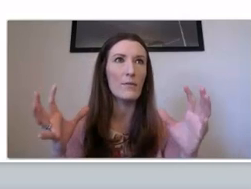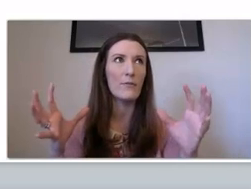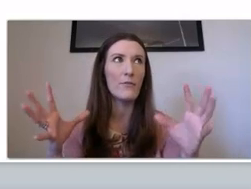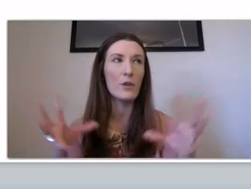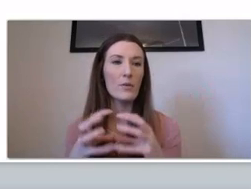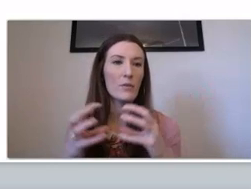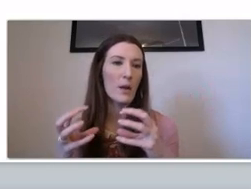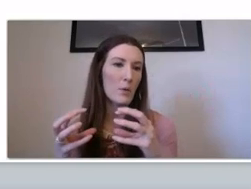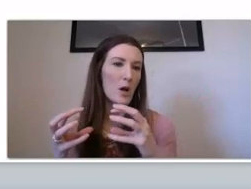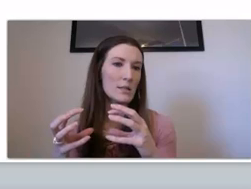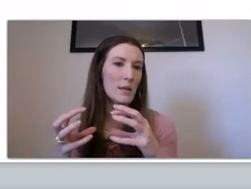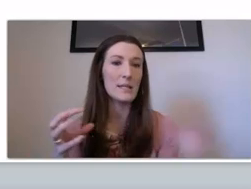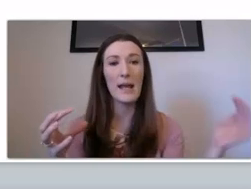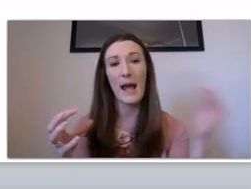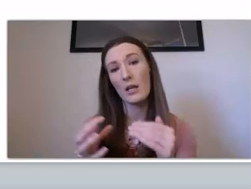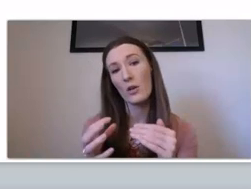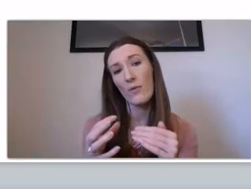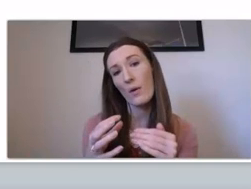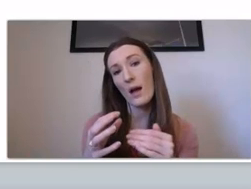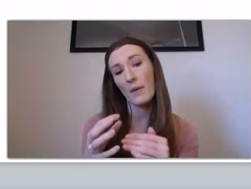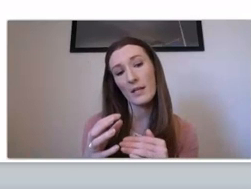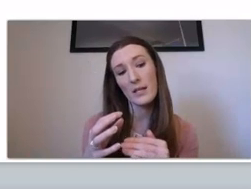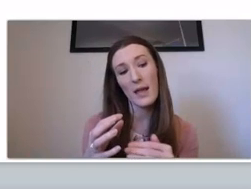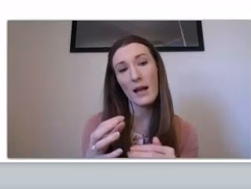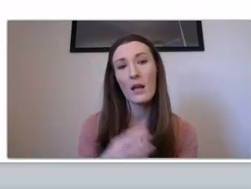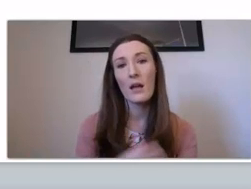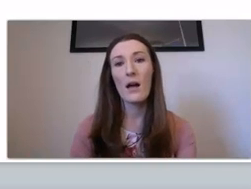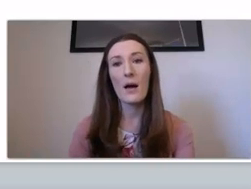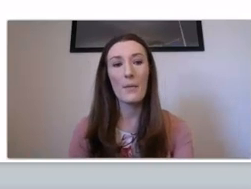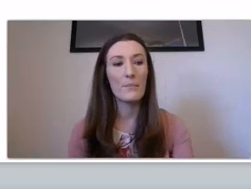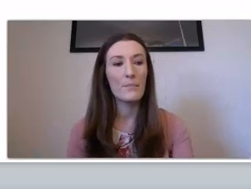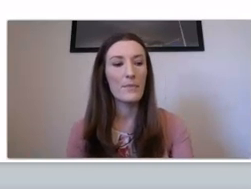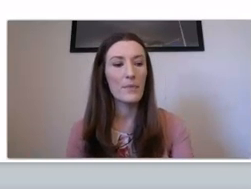a review of the grammar concepts and adding new vocab into that,